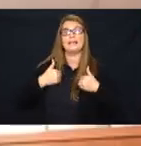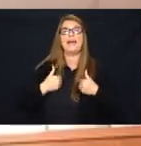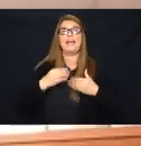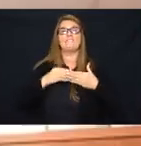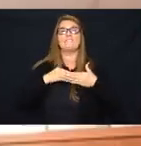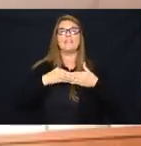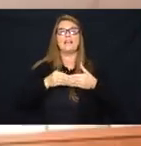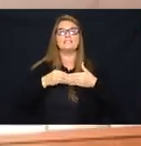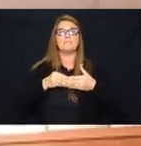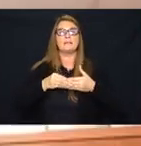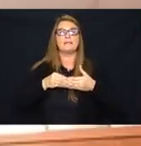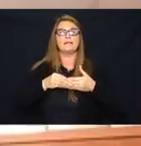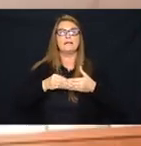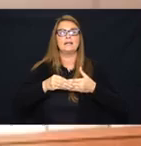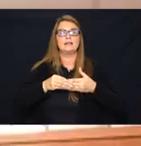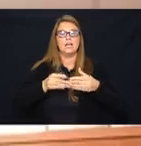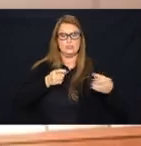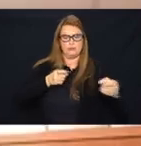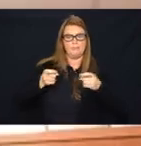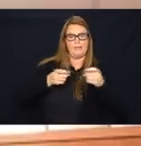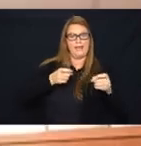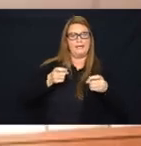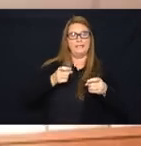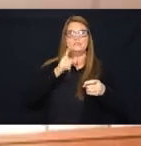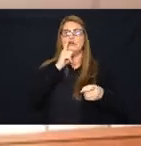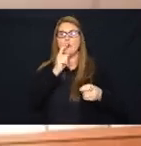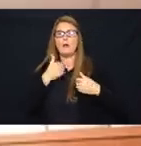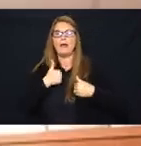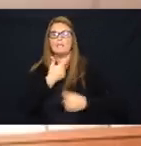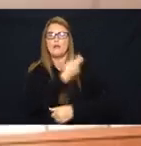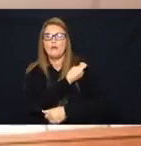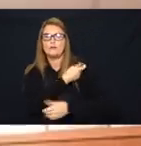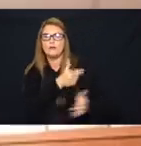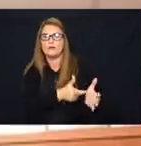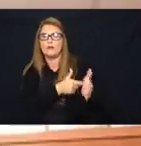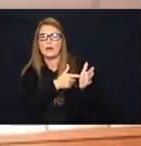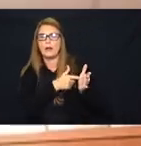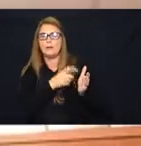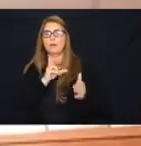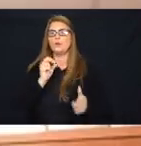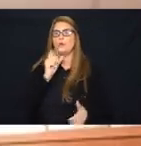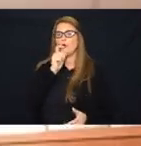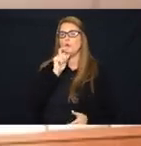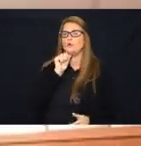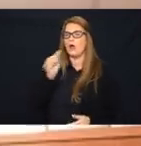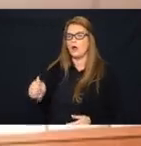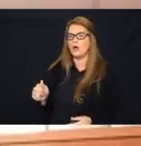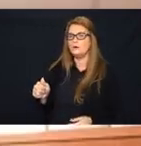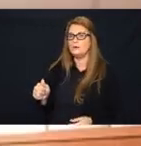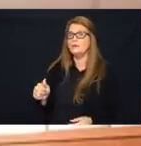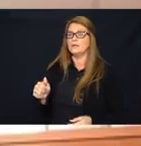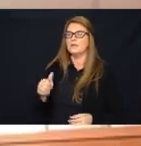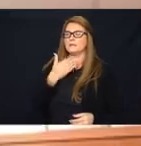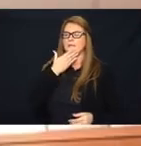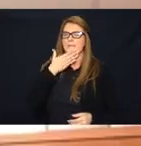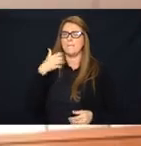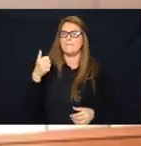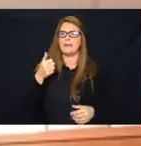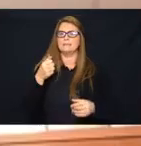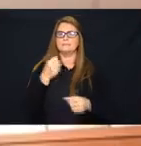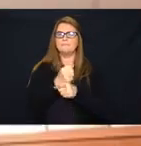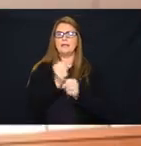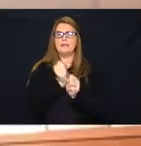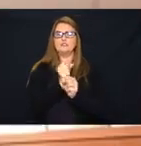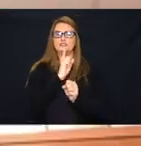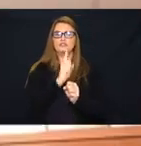flexibility to manage that based on our state and our requirements, and to do the best we can to